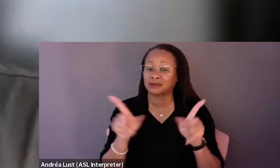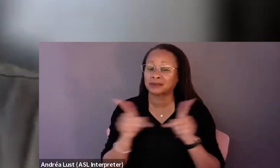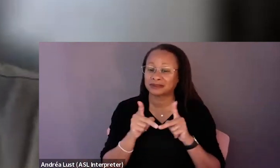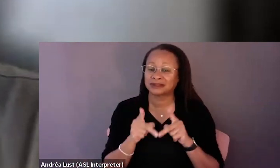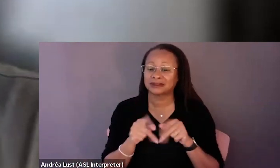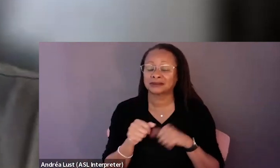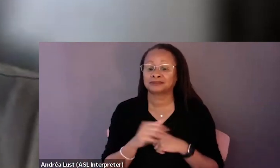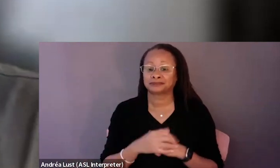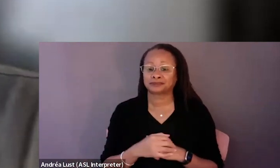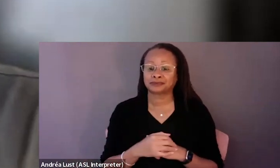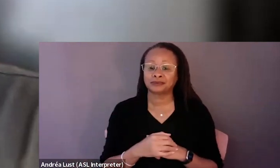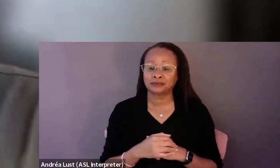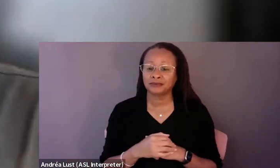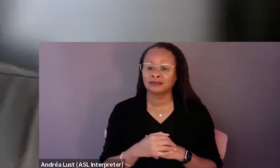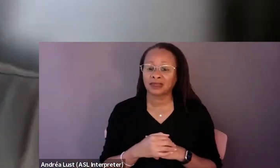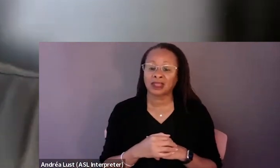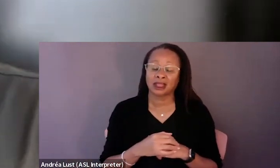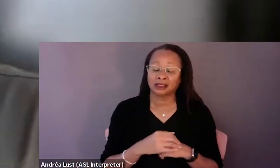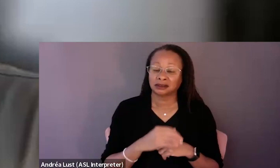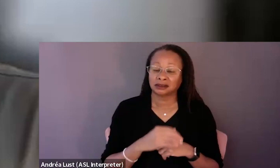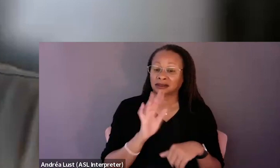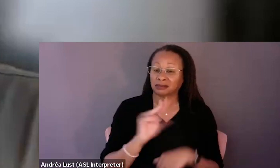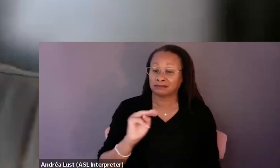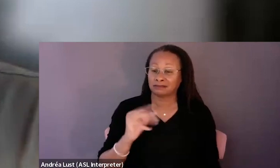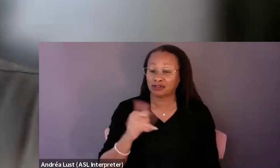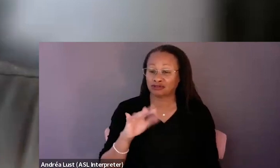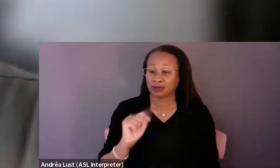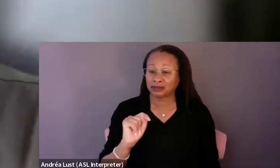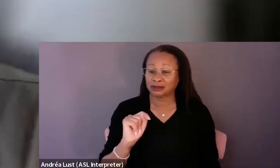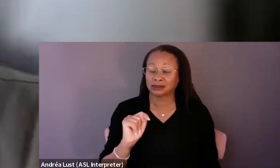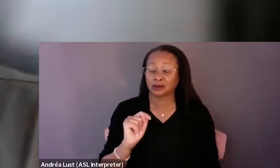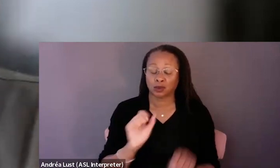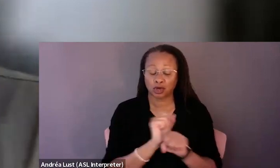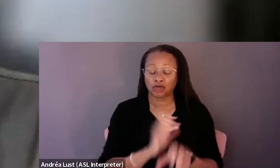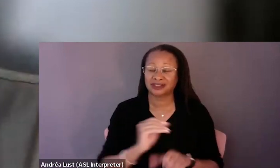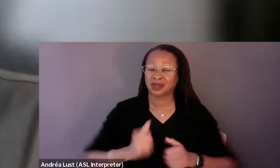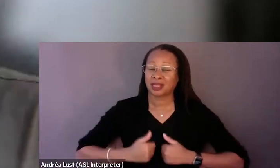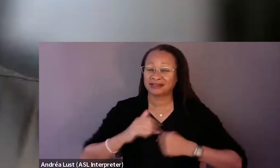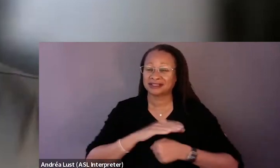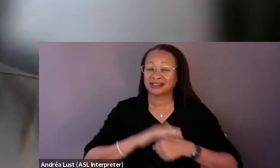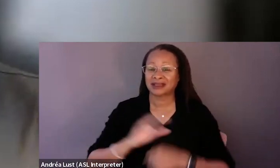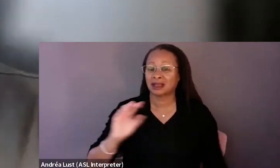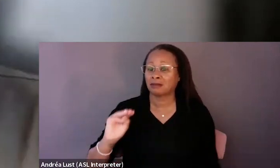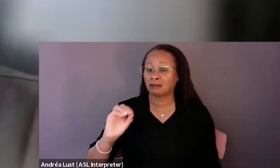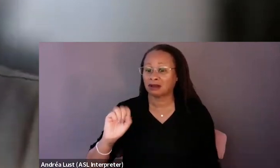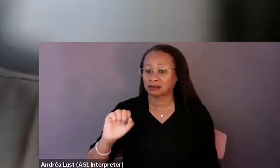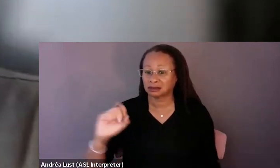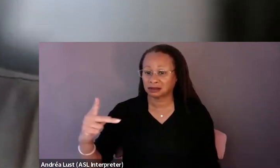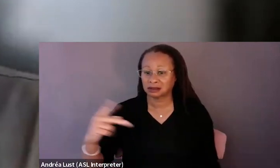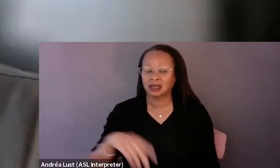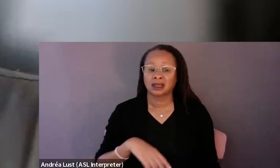in migrant workers living space, such as the mosque, such as